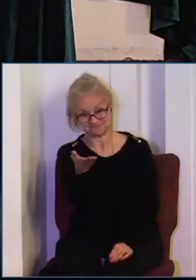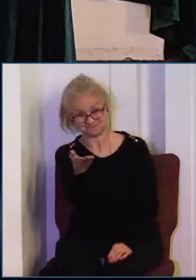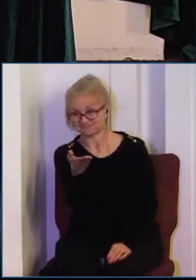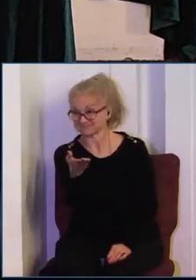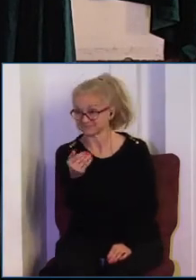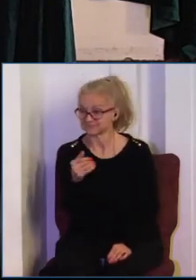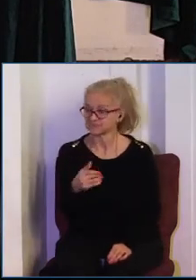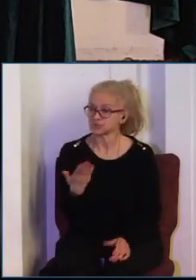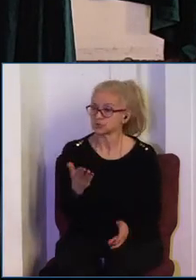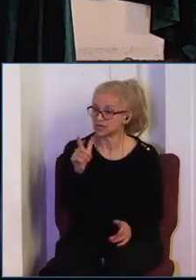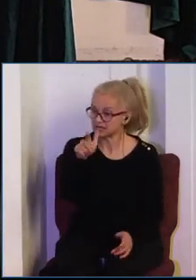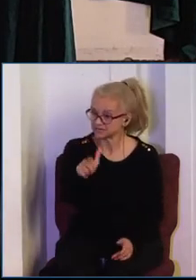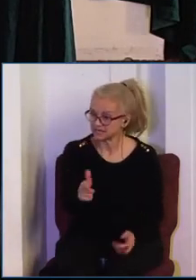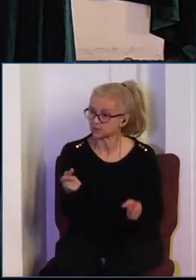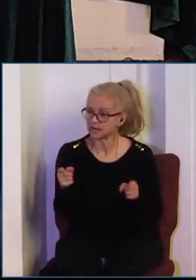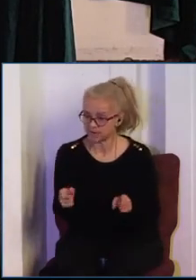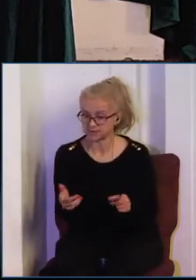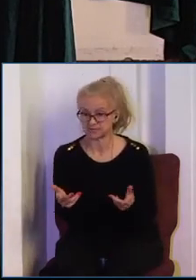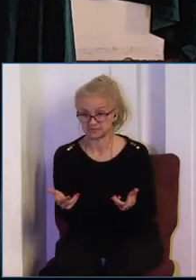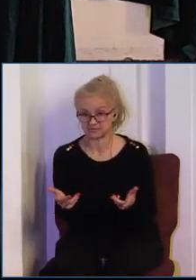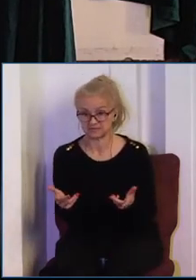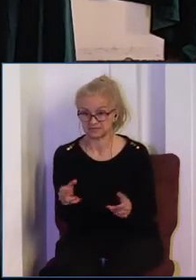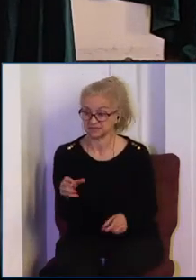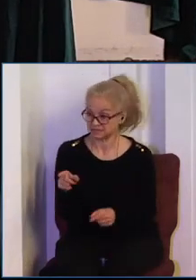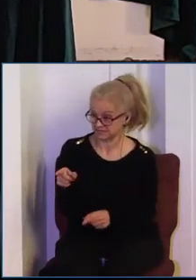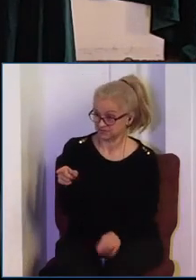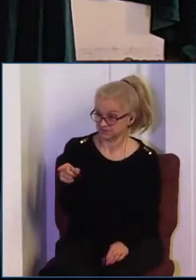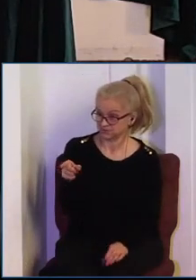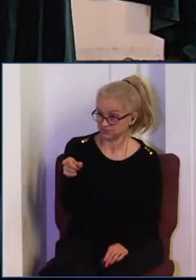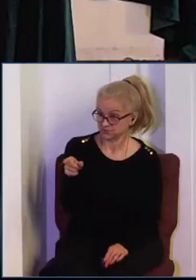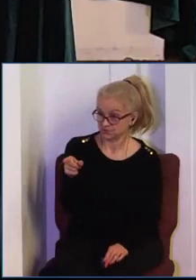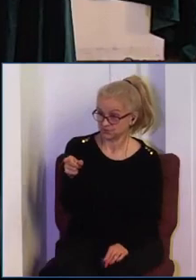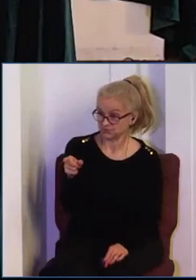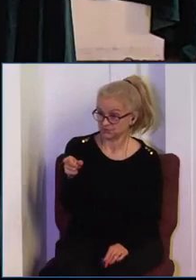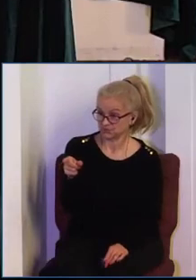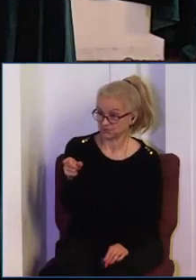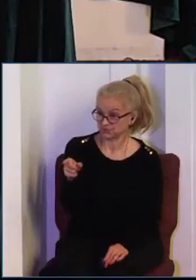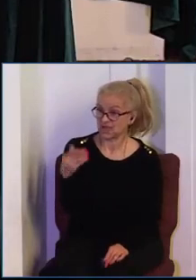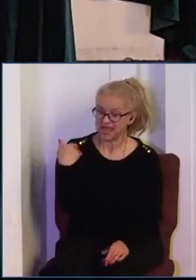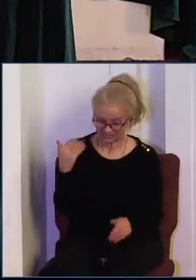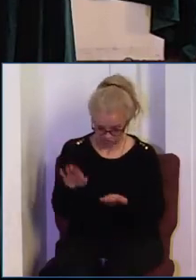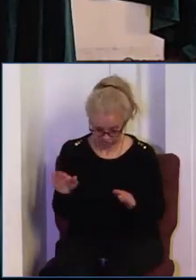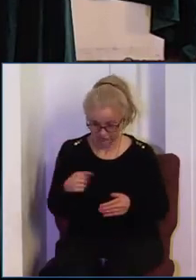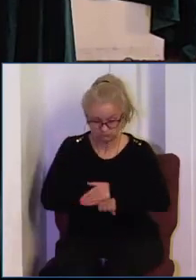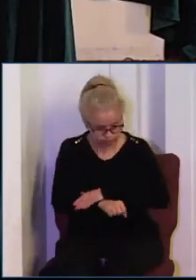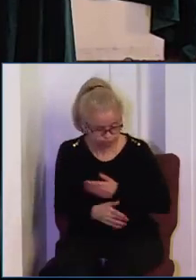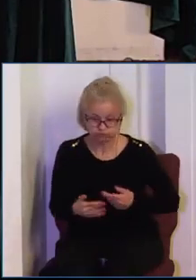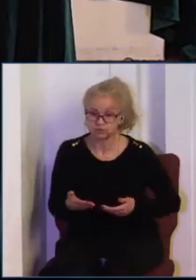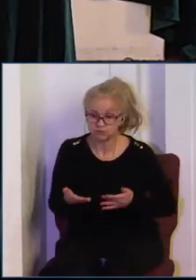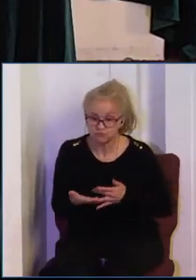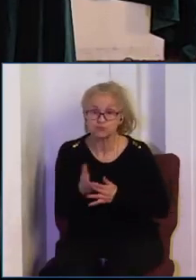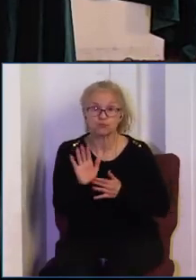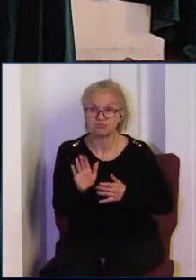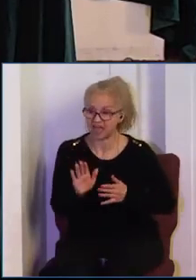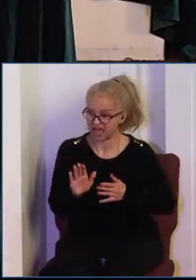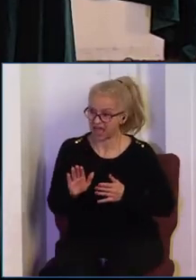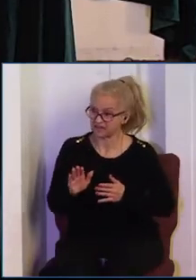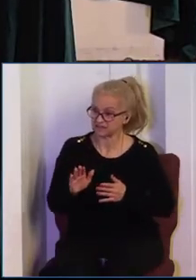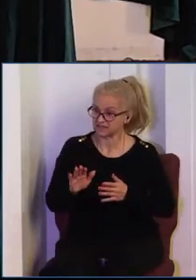who later then, Ruth has children, and through that